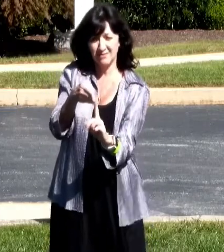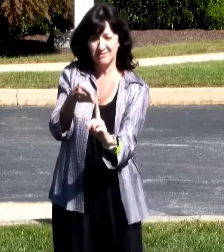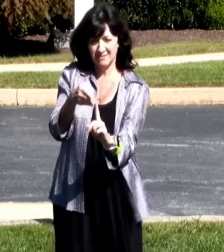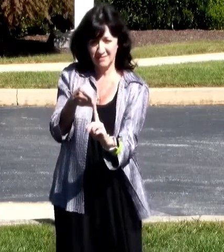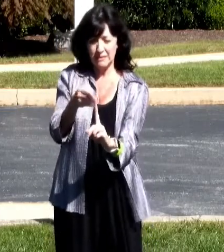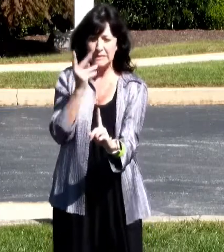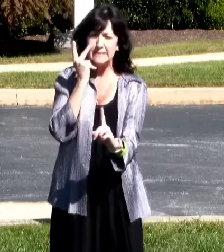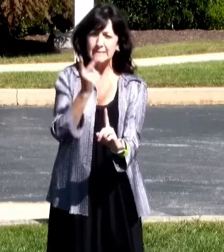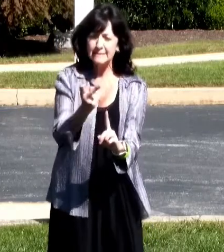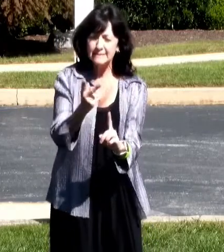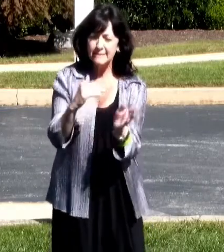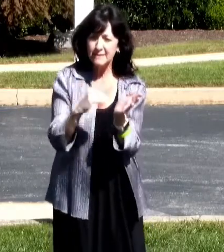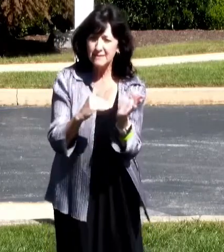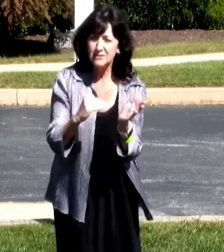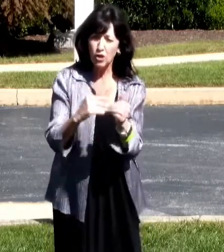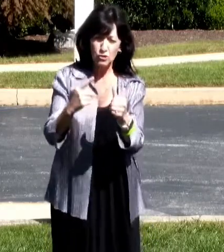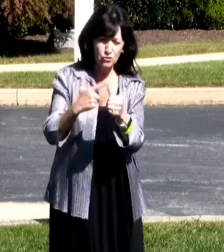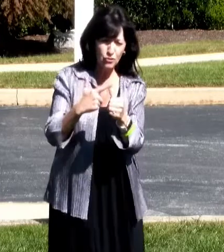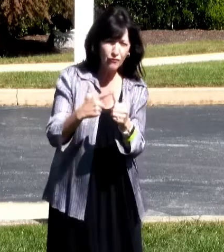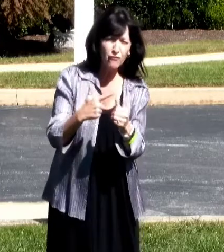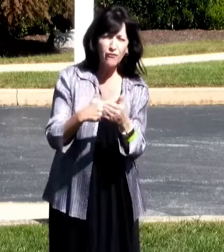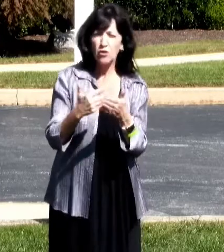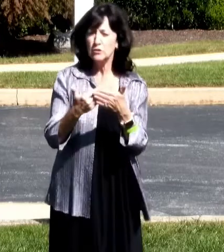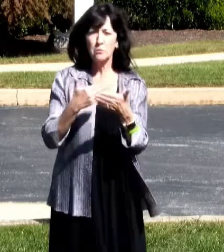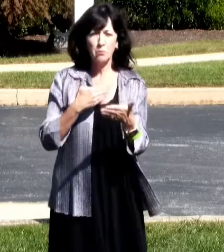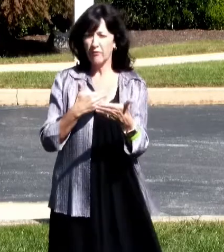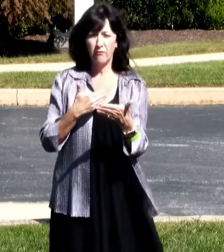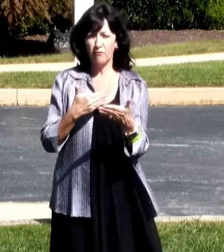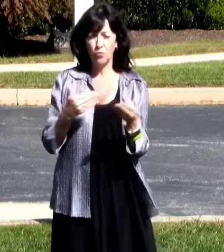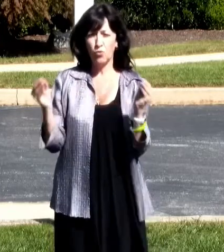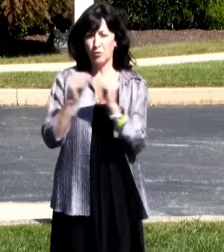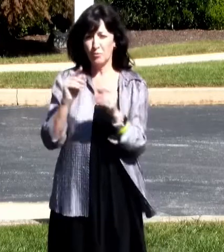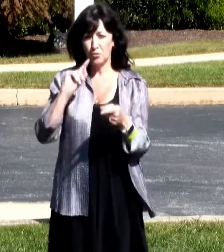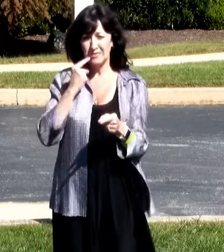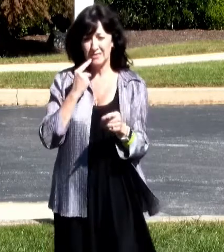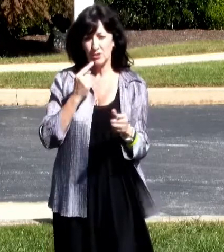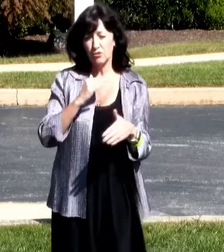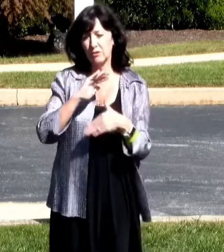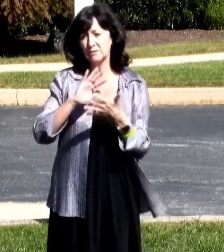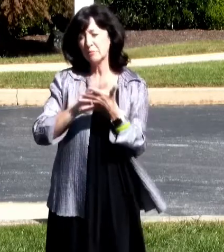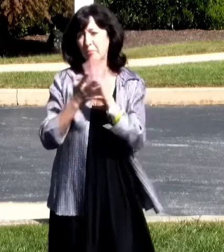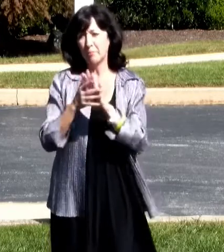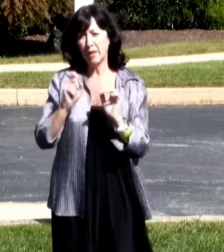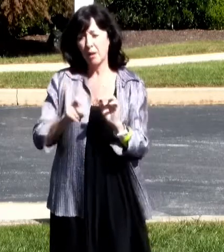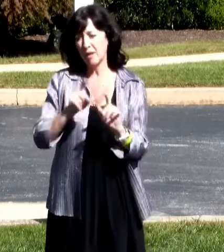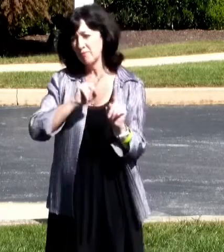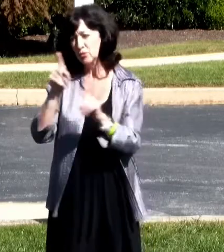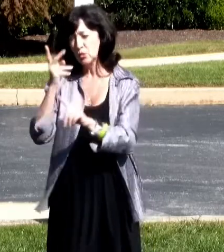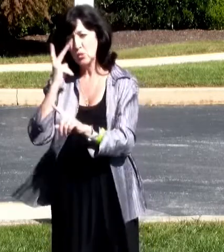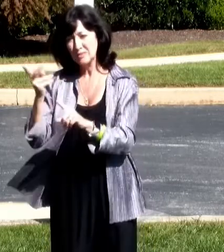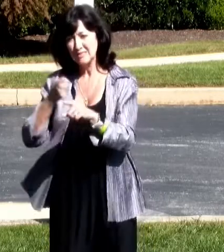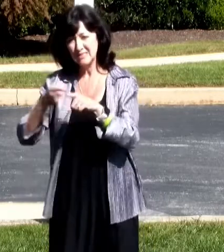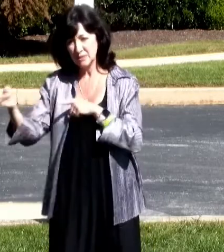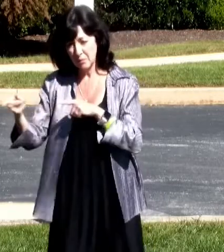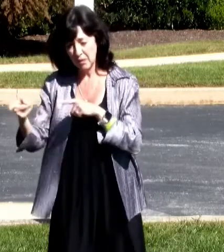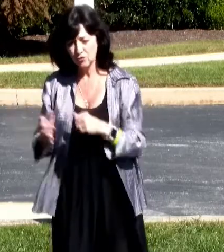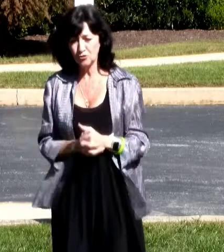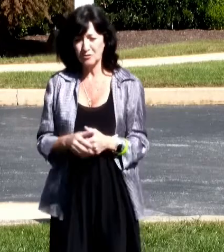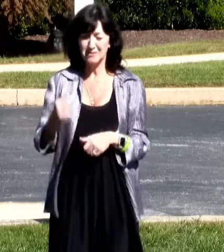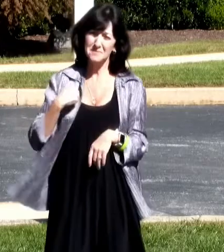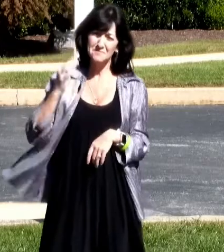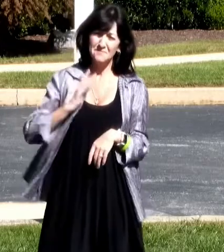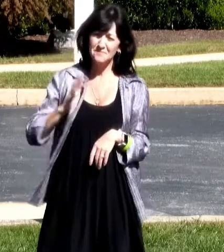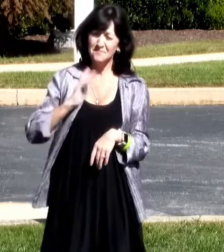And so we need to do better, and with the governor's signature today, we will start doing better. When I worked for Beau Biden, and I know many of you have heard